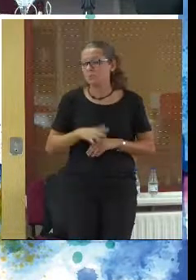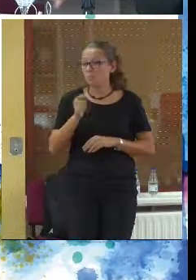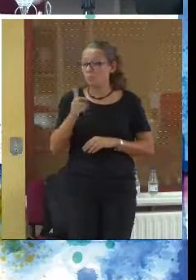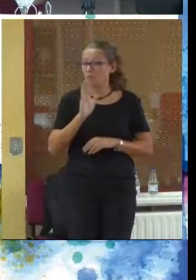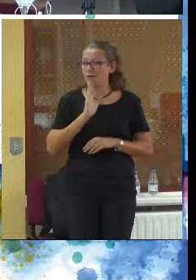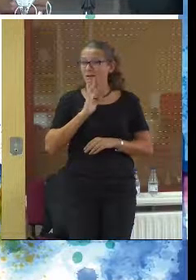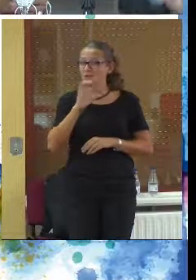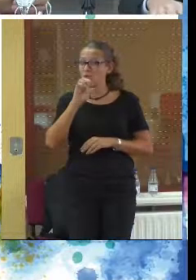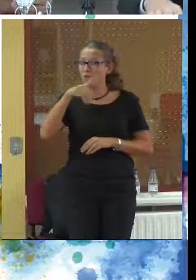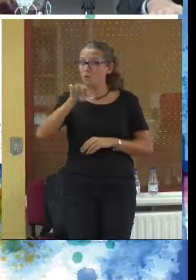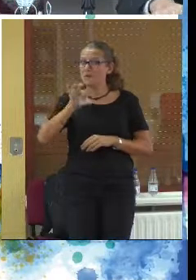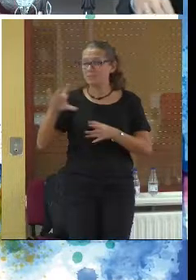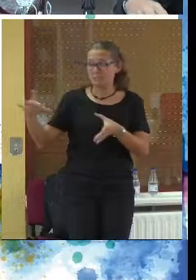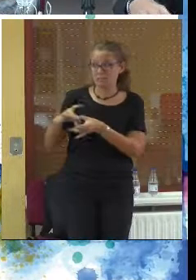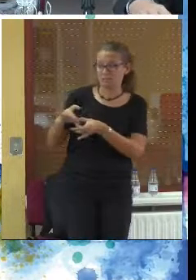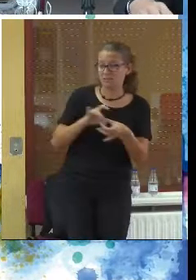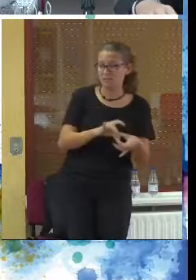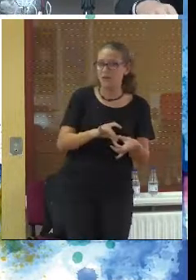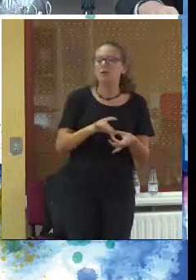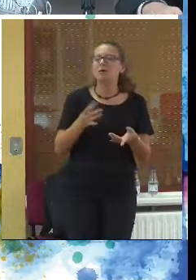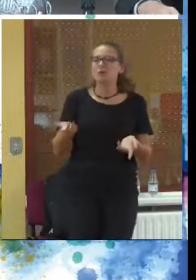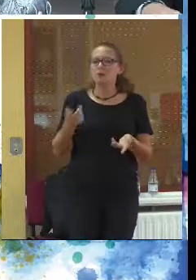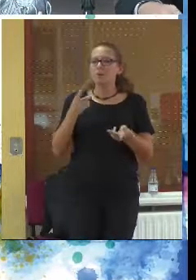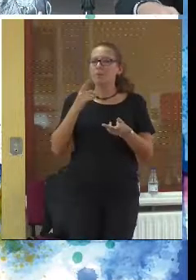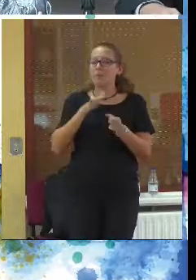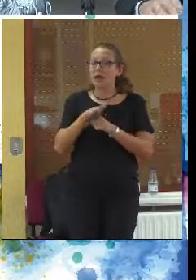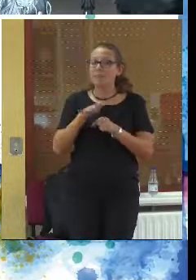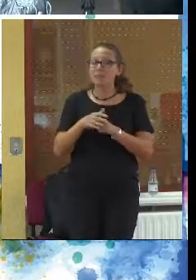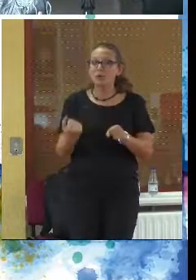on smartphones. In line with what Thomas said,